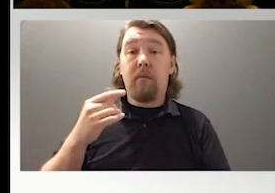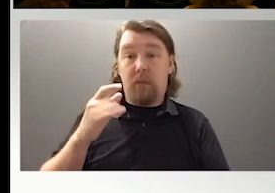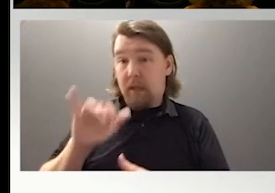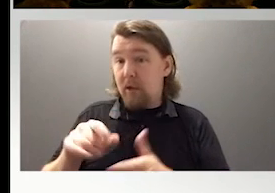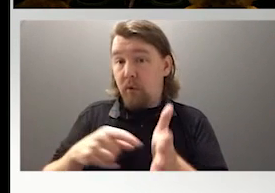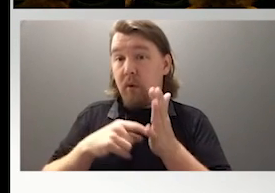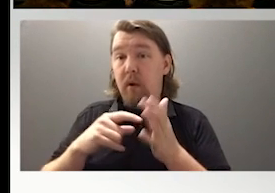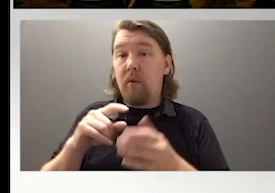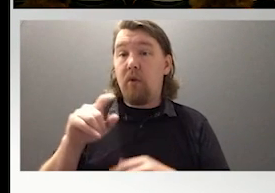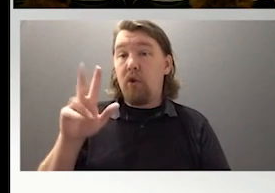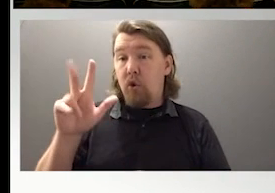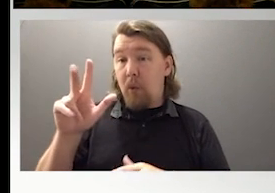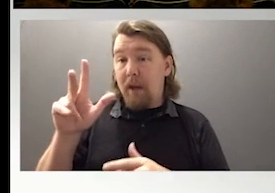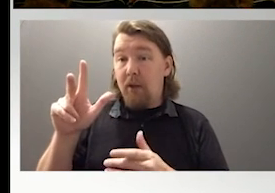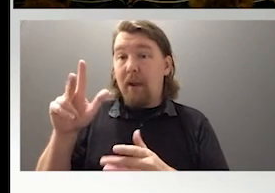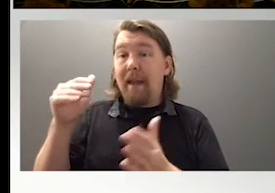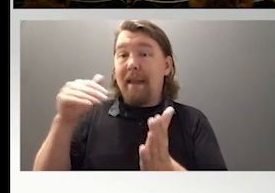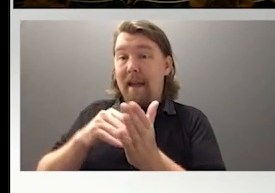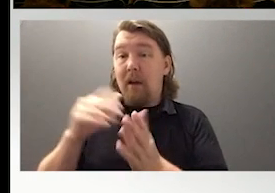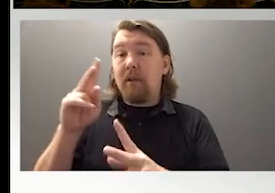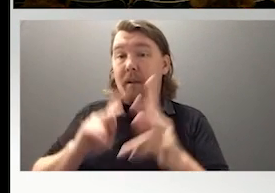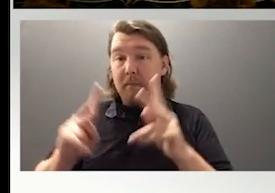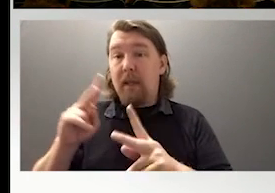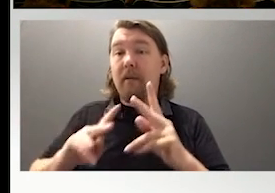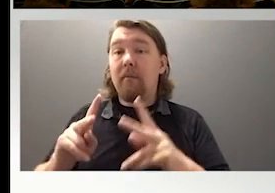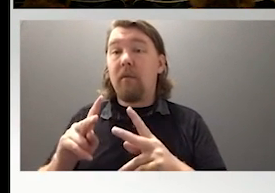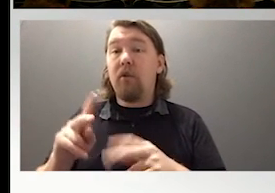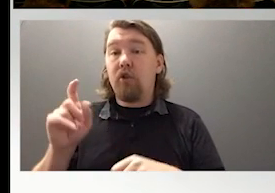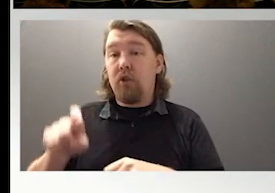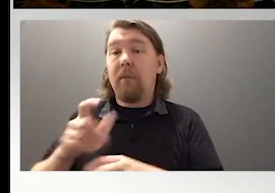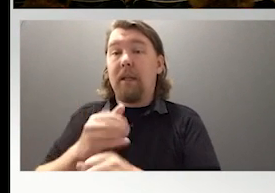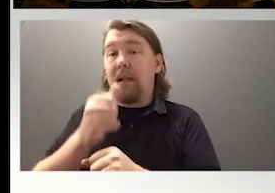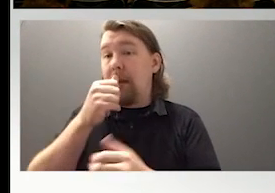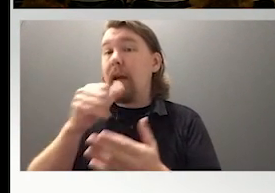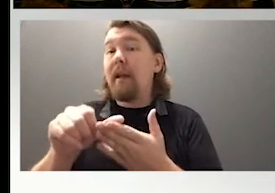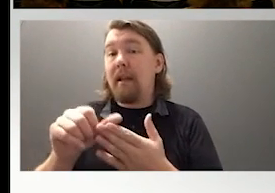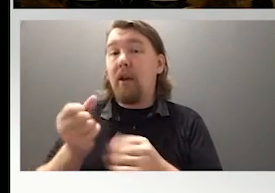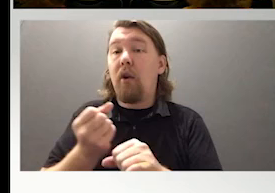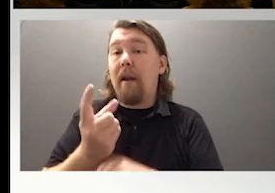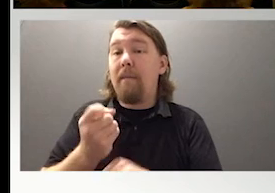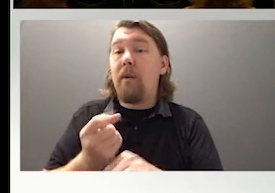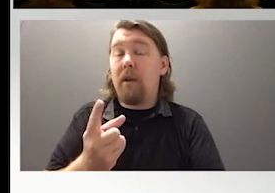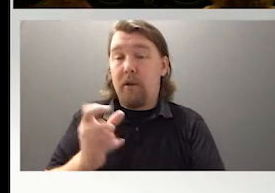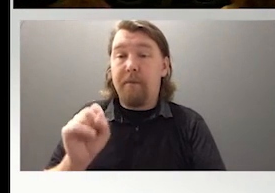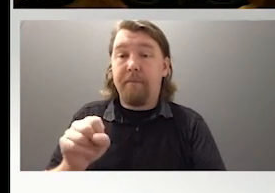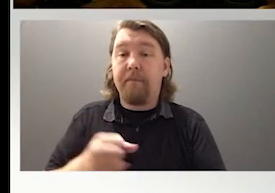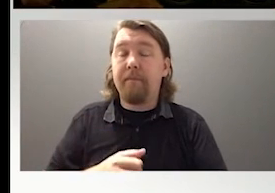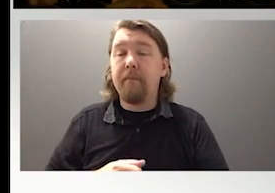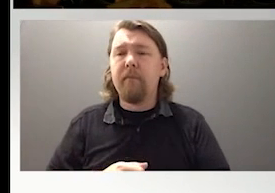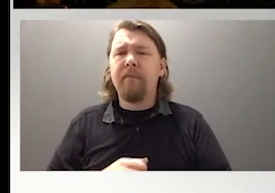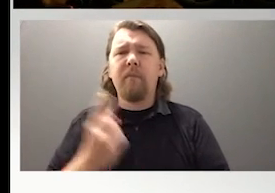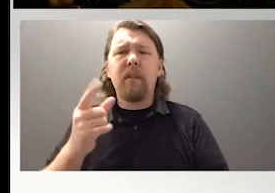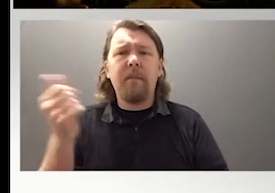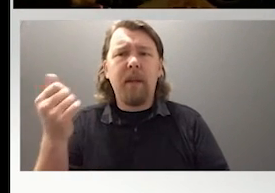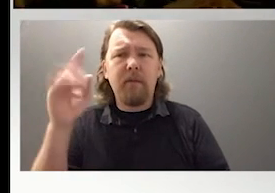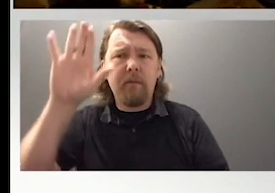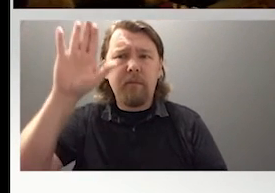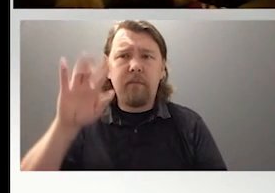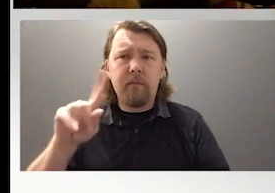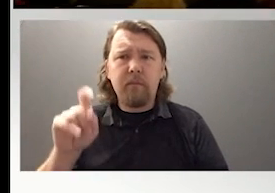the 23,000 people who are on the waiting list should be receiving a letter on an annual basis. I had somebody had the hand up